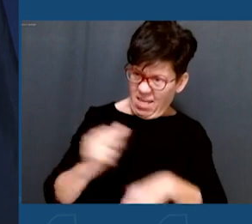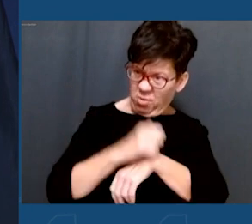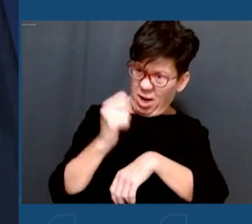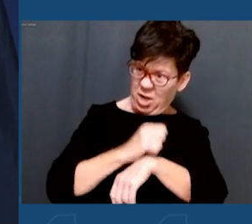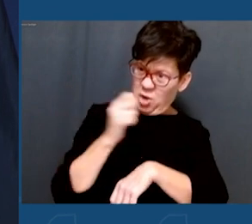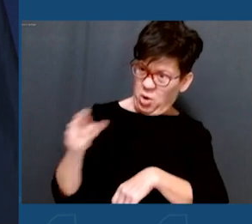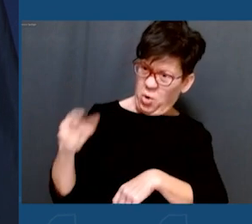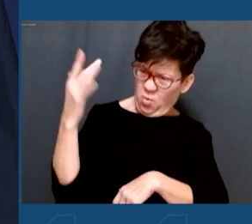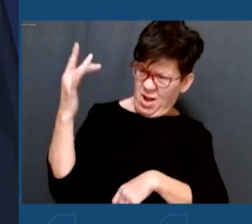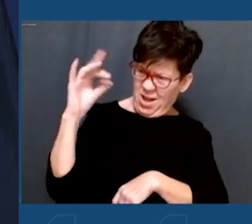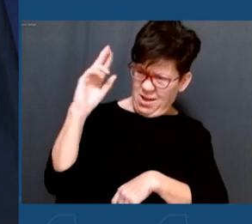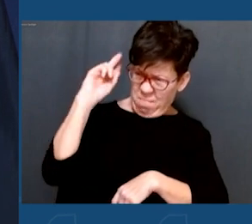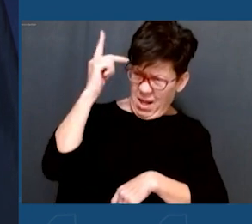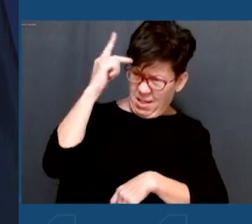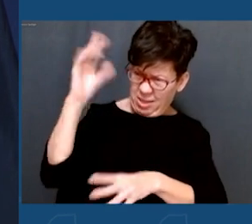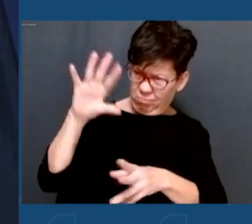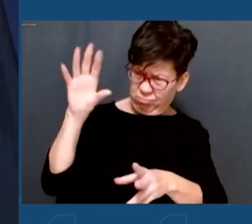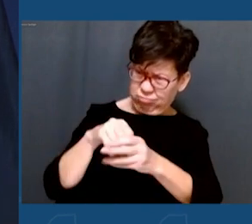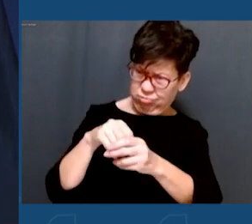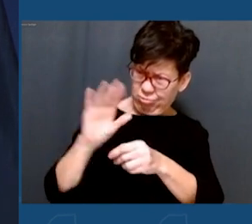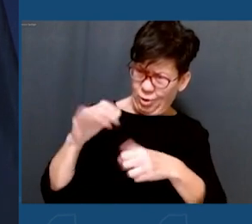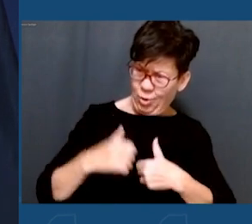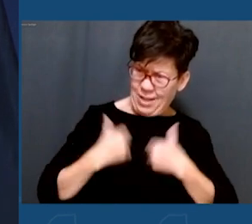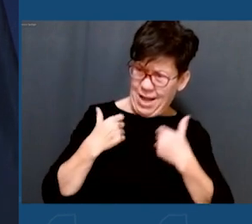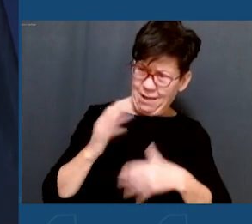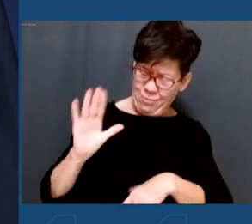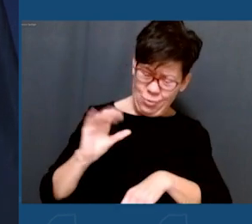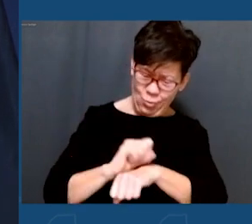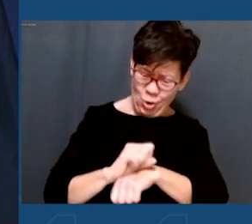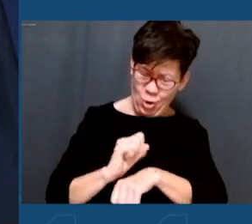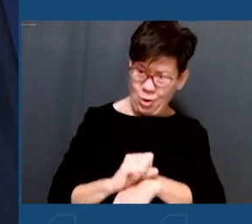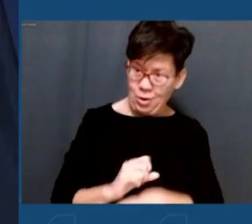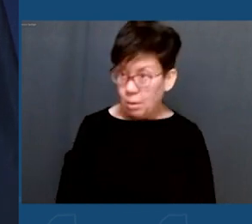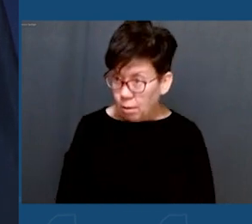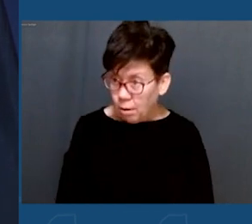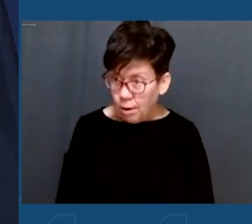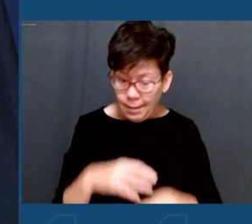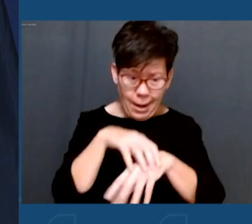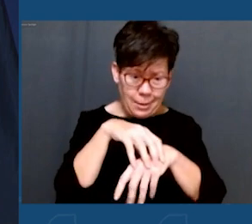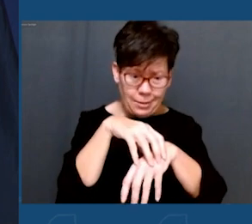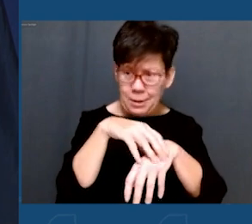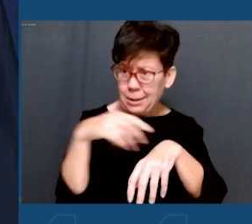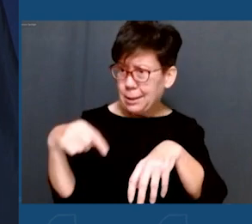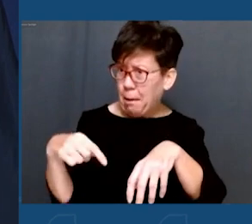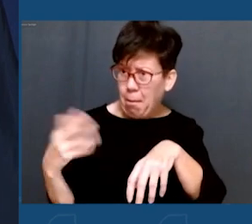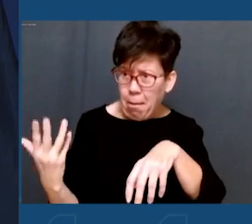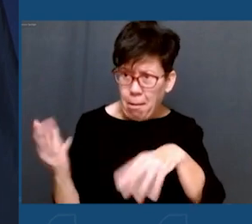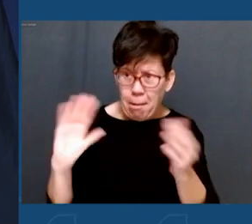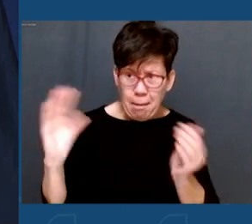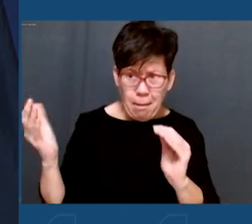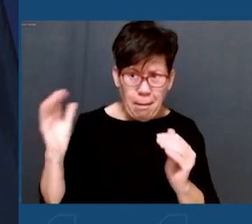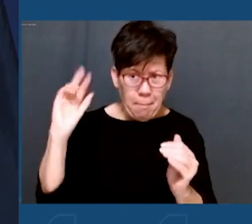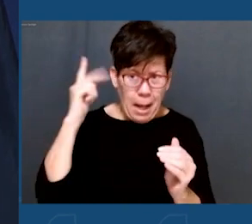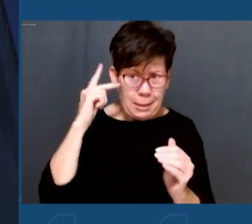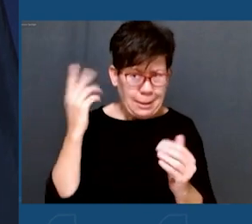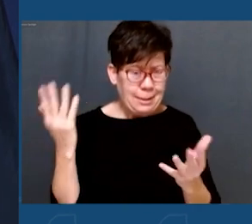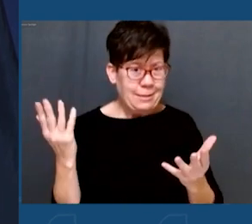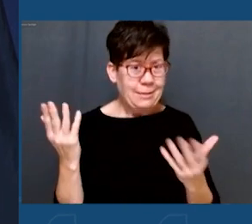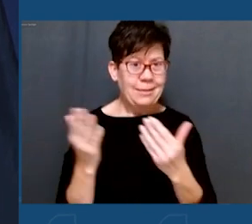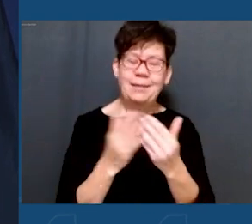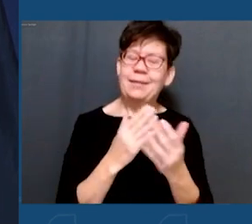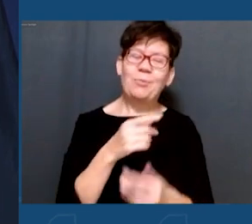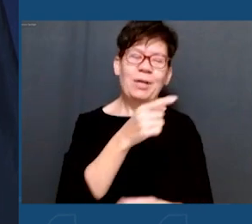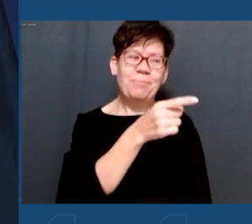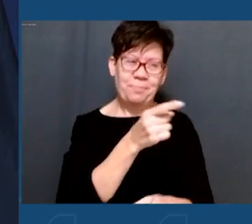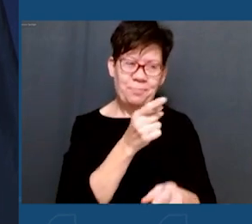And it just felt like the octopus didn't have much on that, but it's all good. And you're correct, we are less tame today